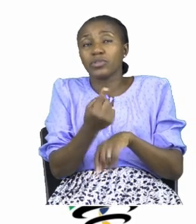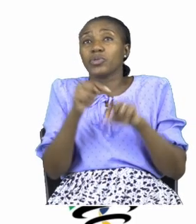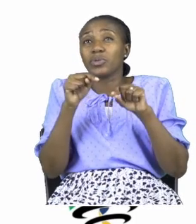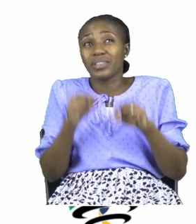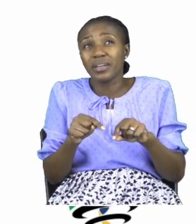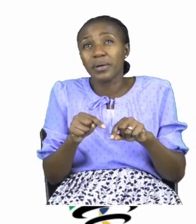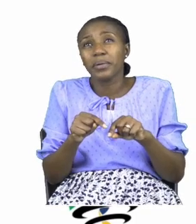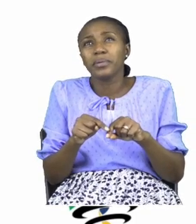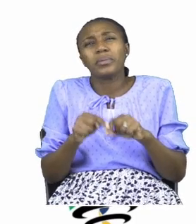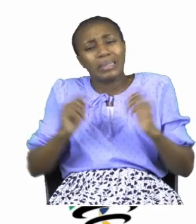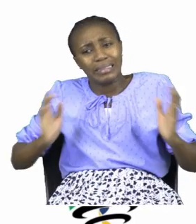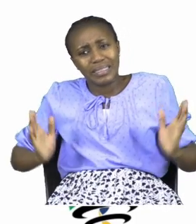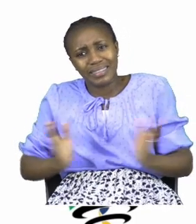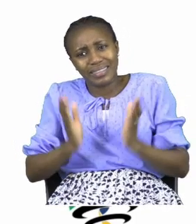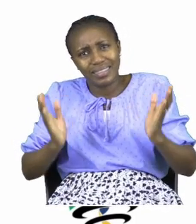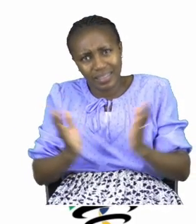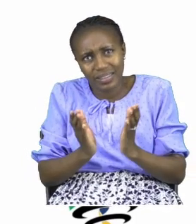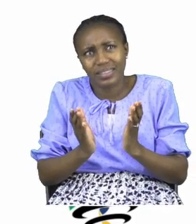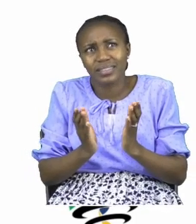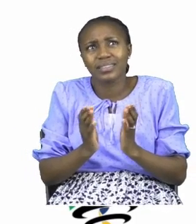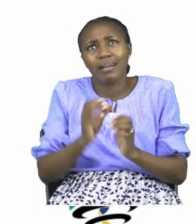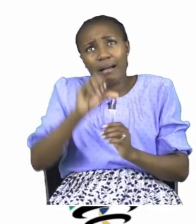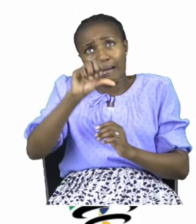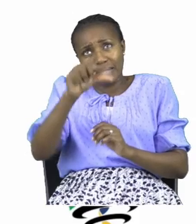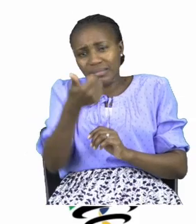envisaged to involve 8